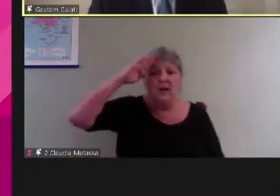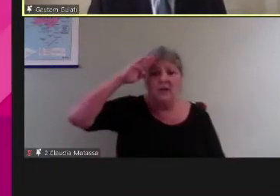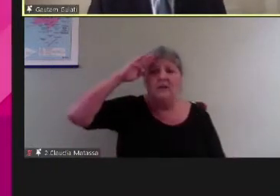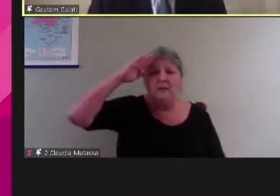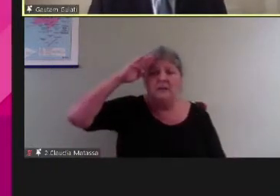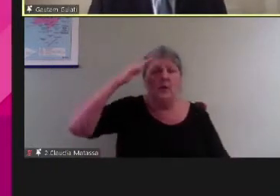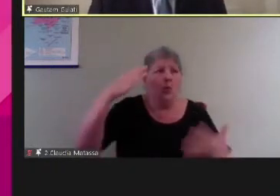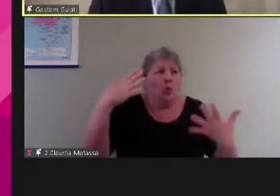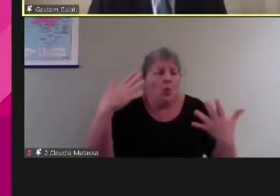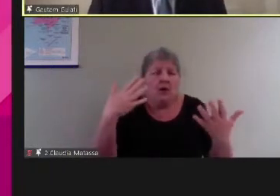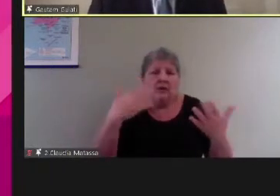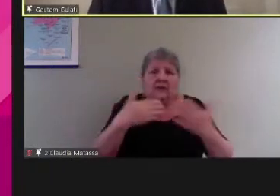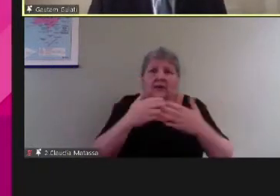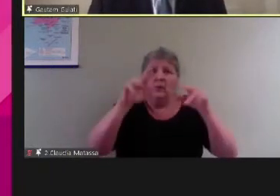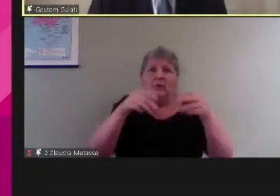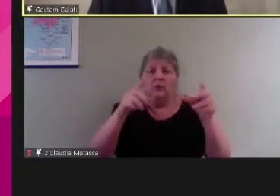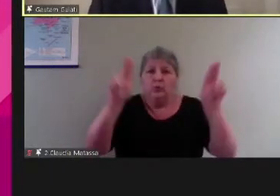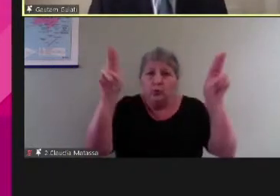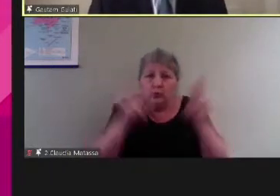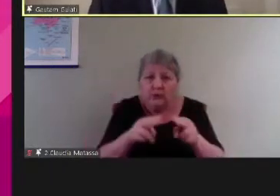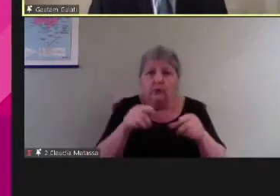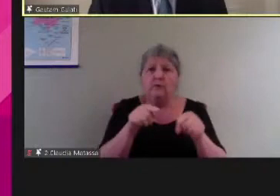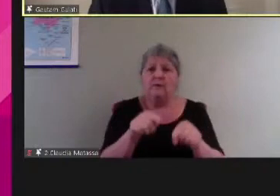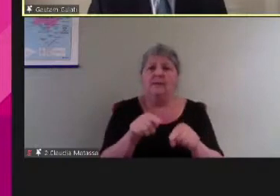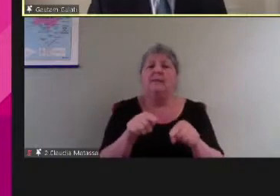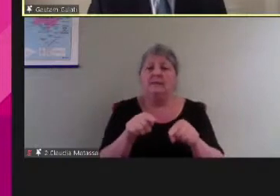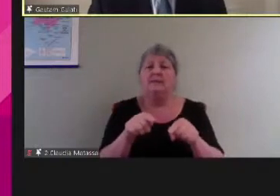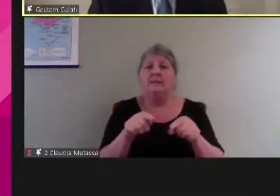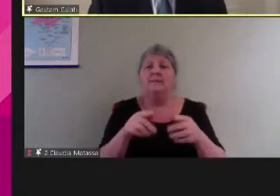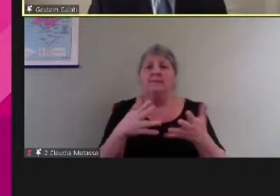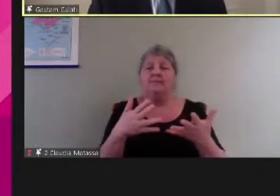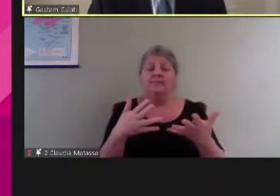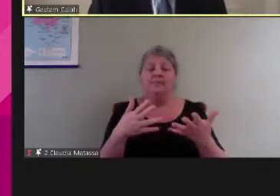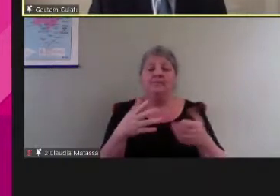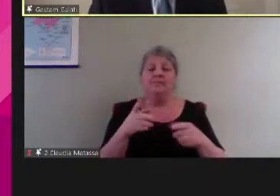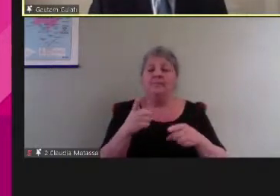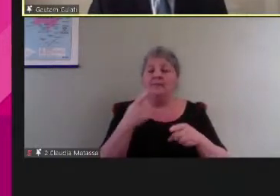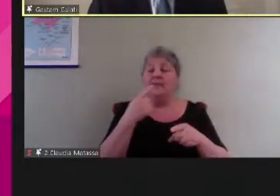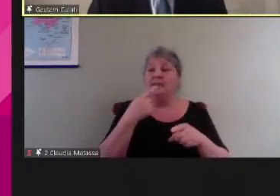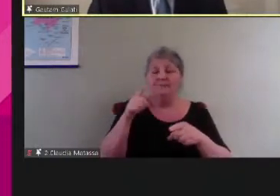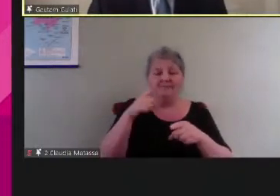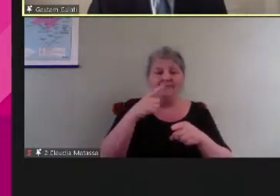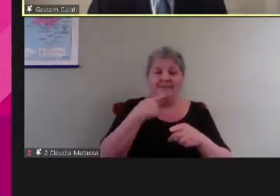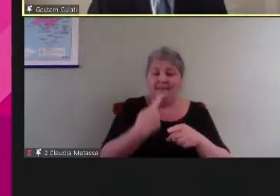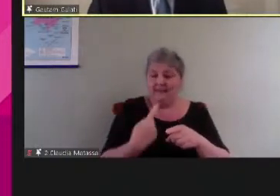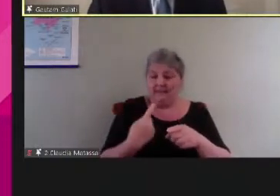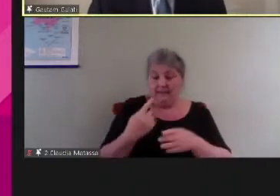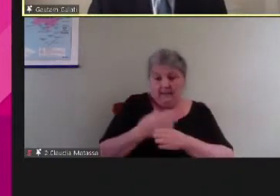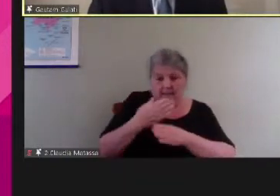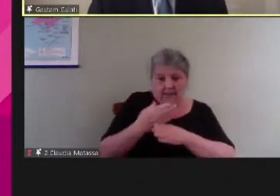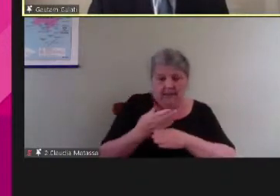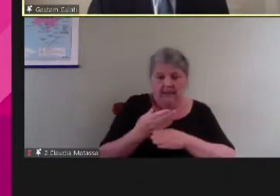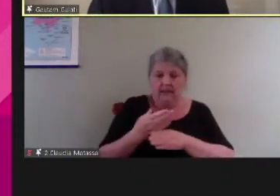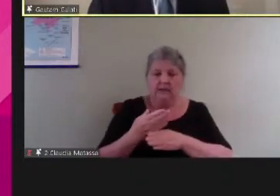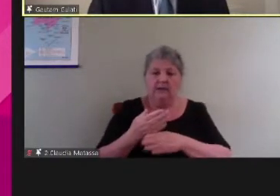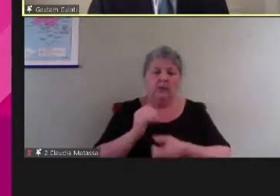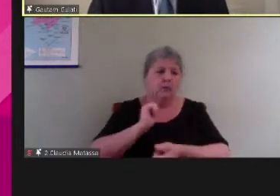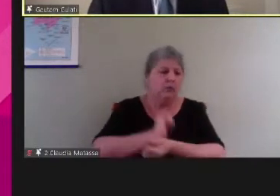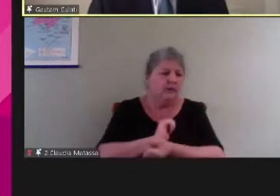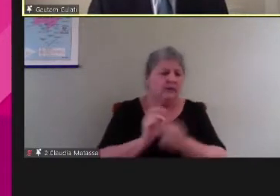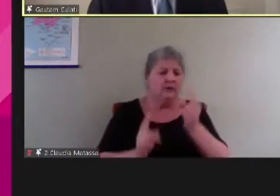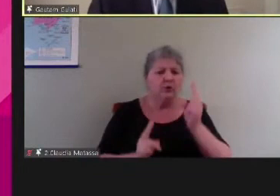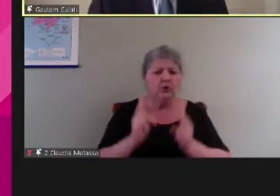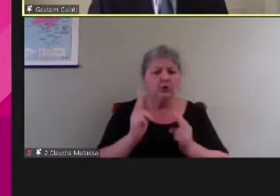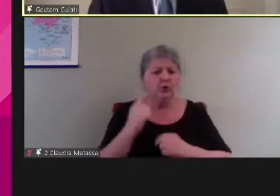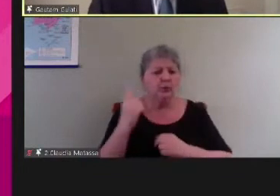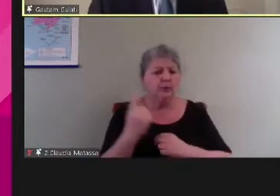What can be done to reduce this? As Fiona said in her opening statement, really, prison should be